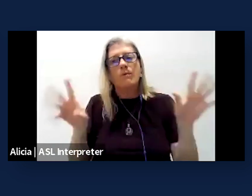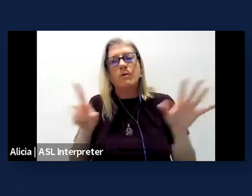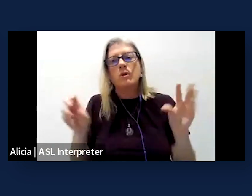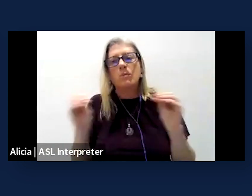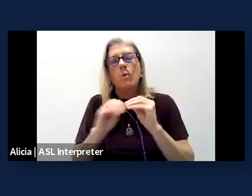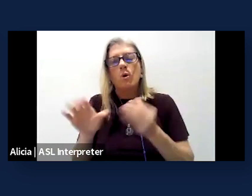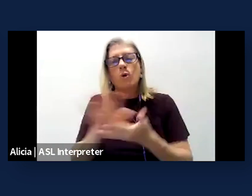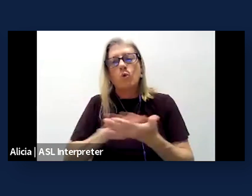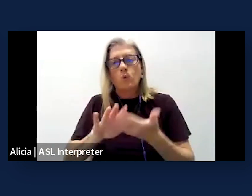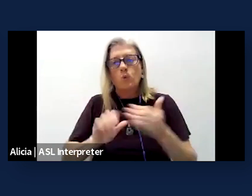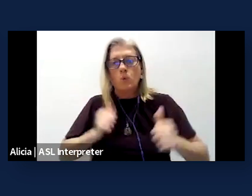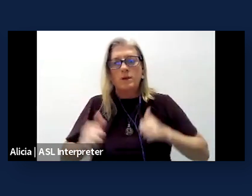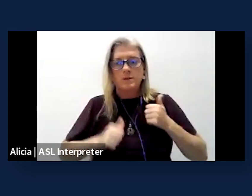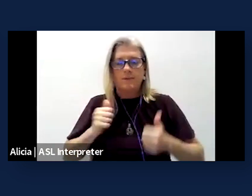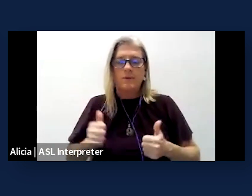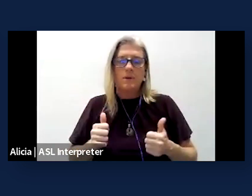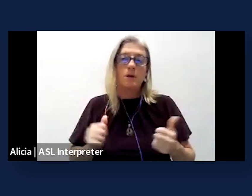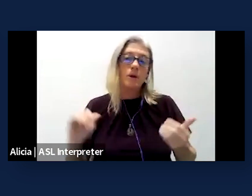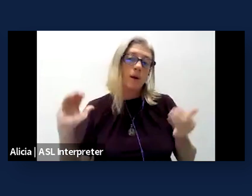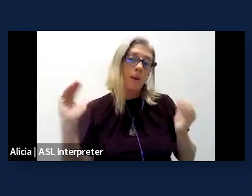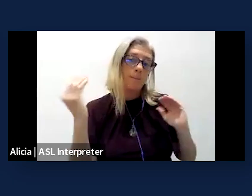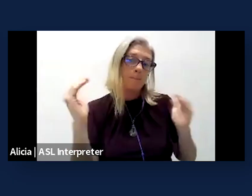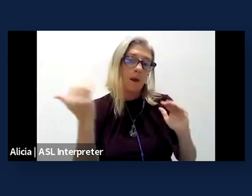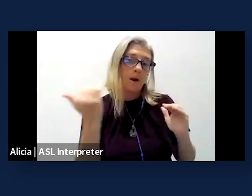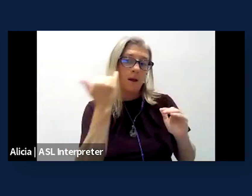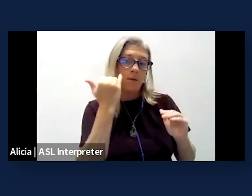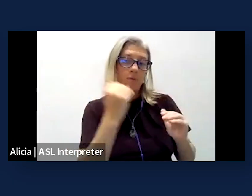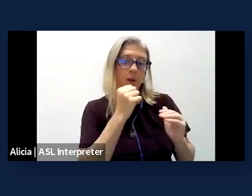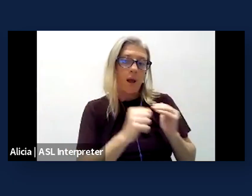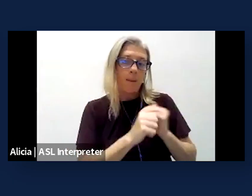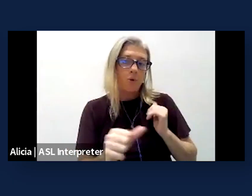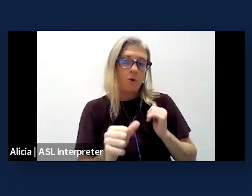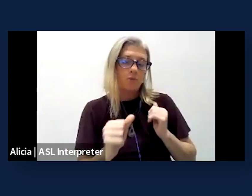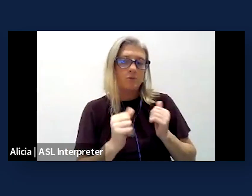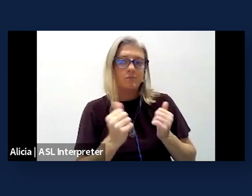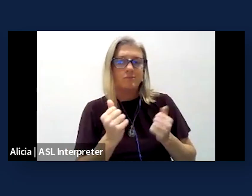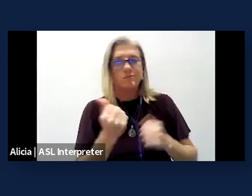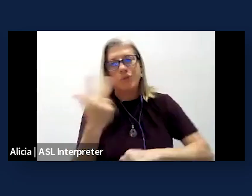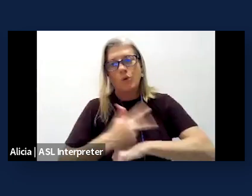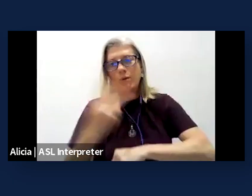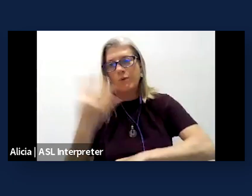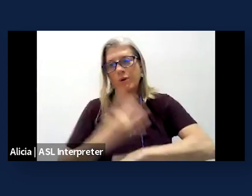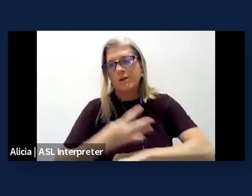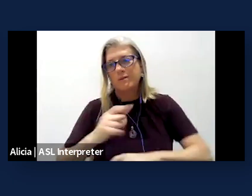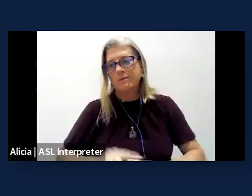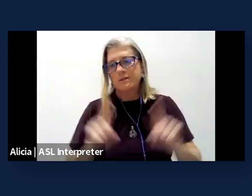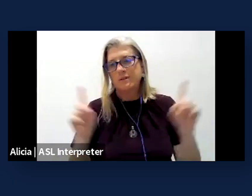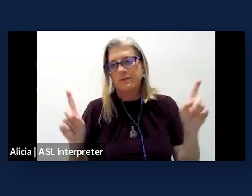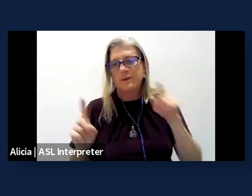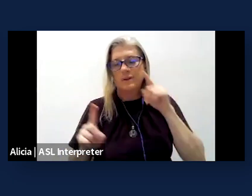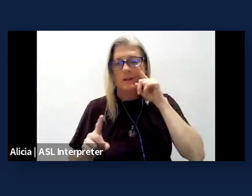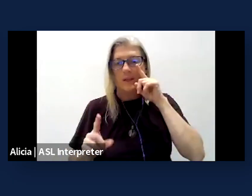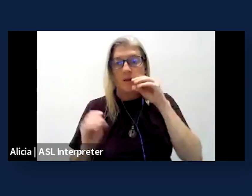cleanouts, versus if you just haven't pooped in, 3 or 4 days. And if you're not, And when you're